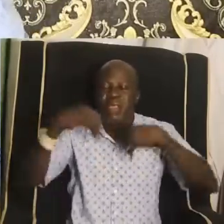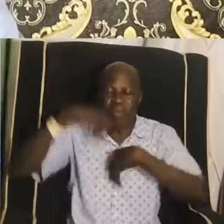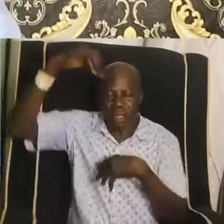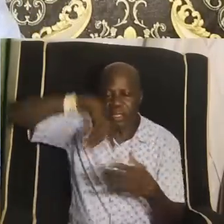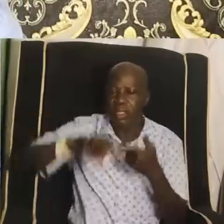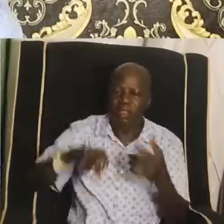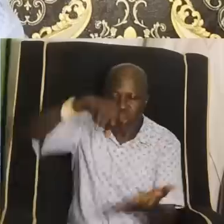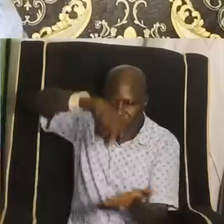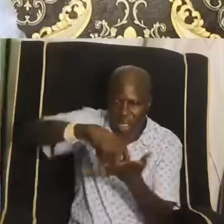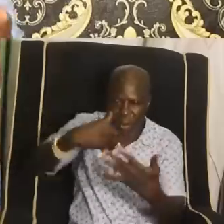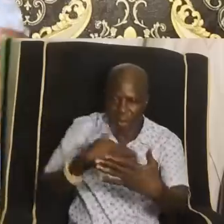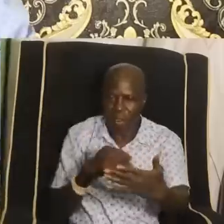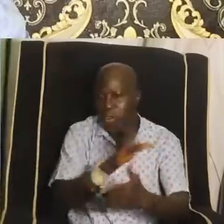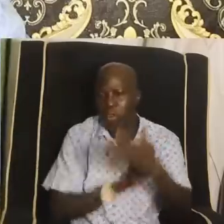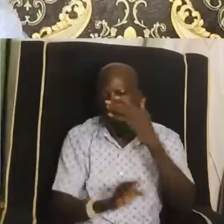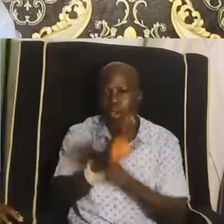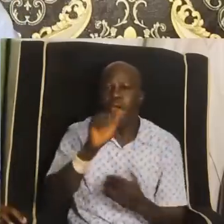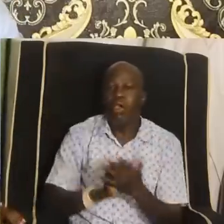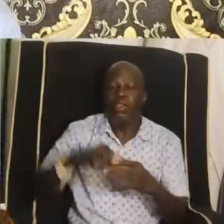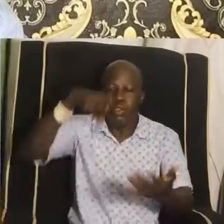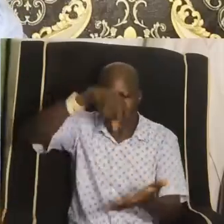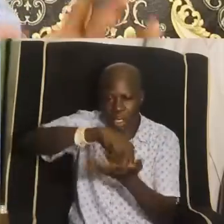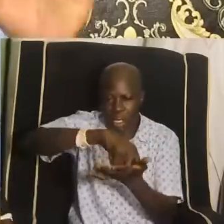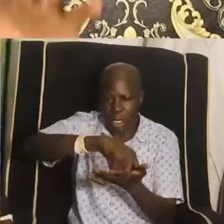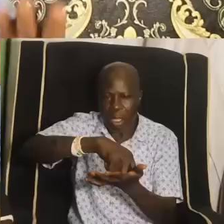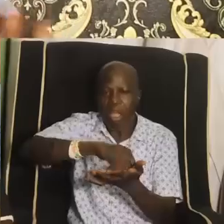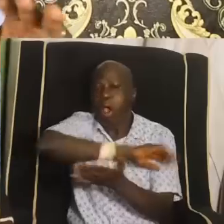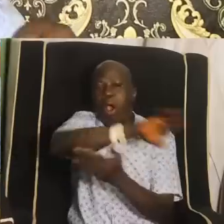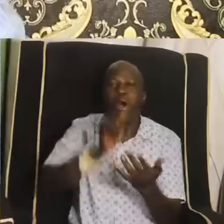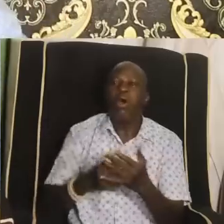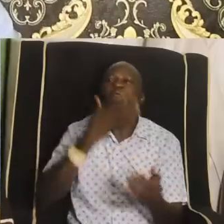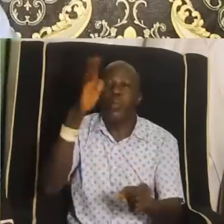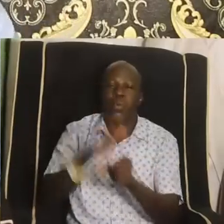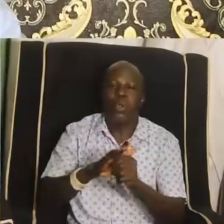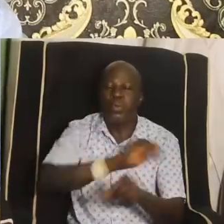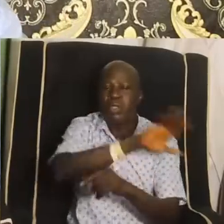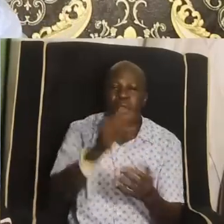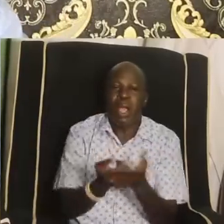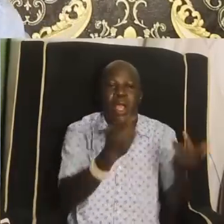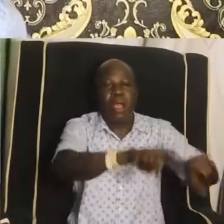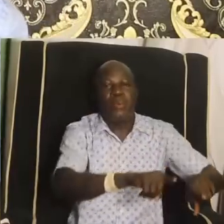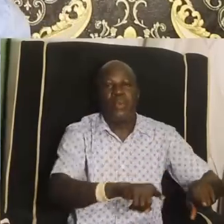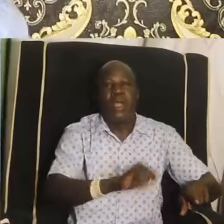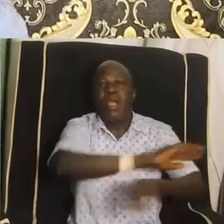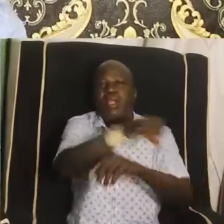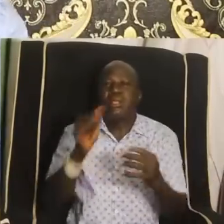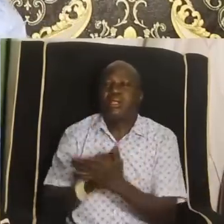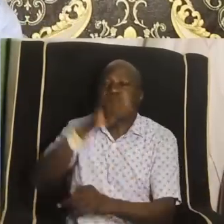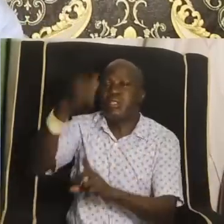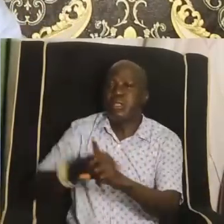before your God, build that before your God. Is all the promise that is taking place. And